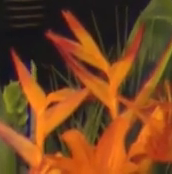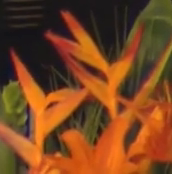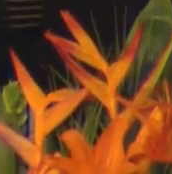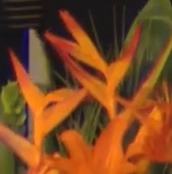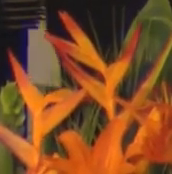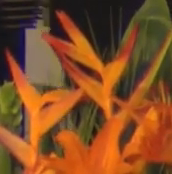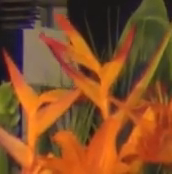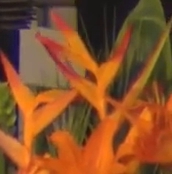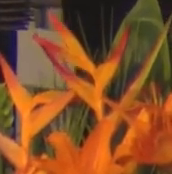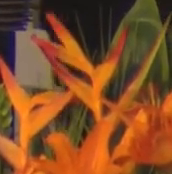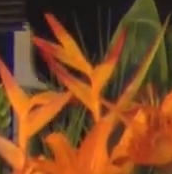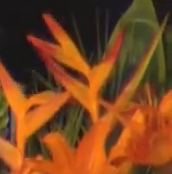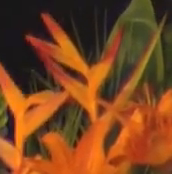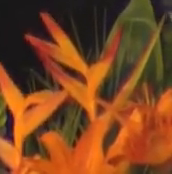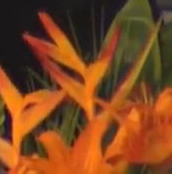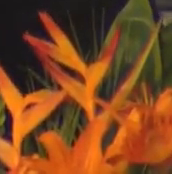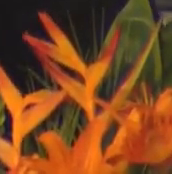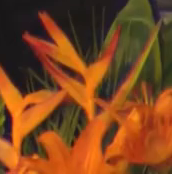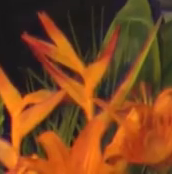Lisbeth Mondragon.